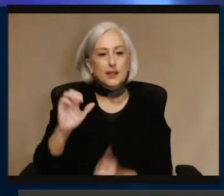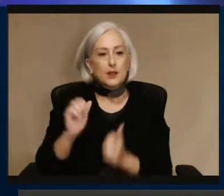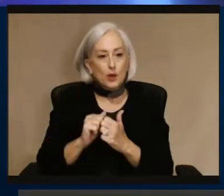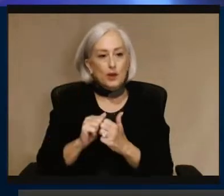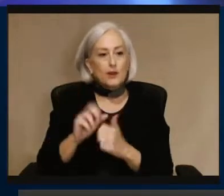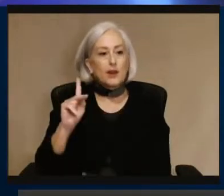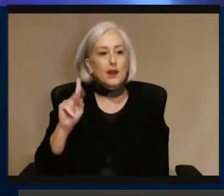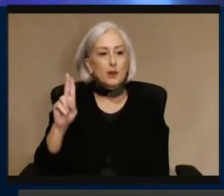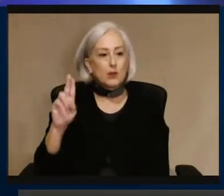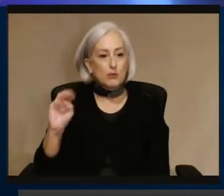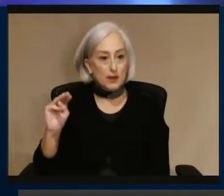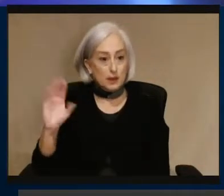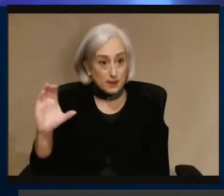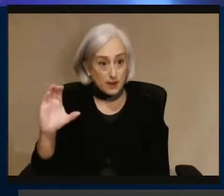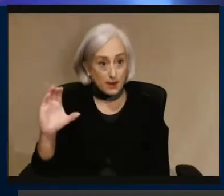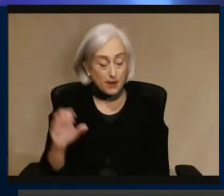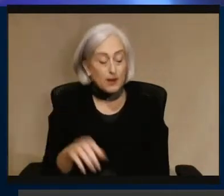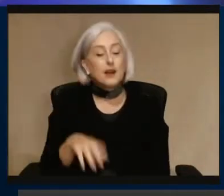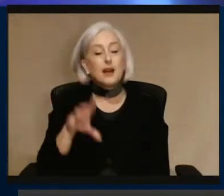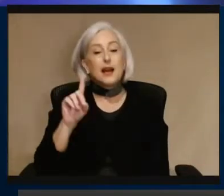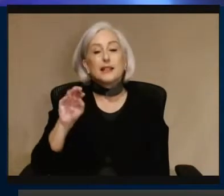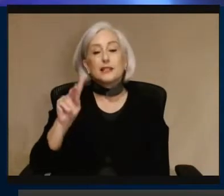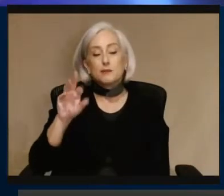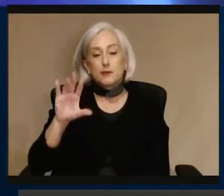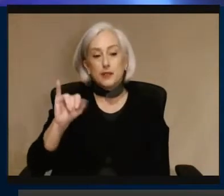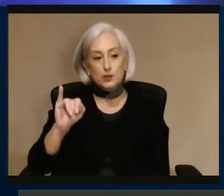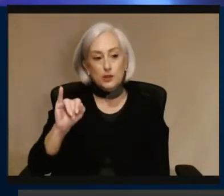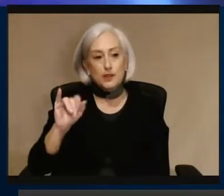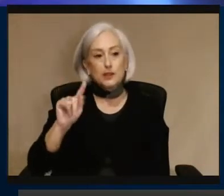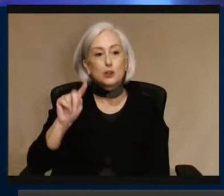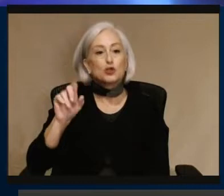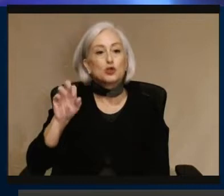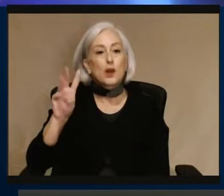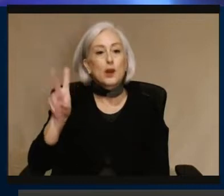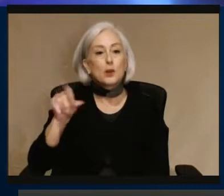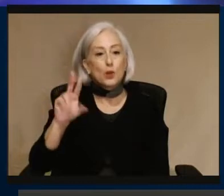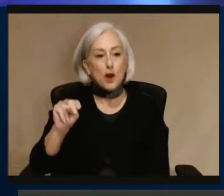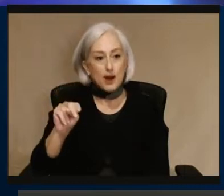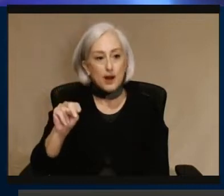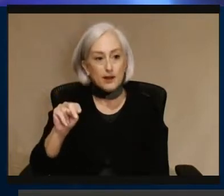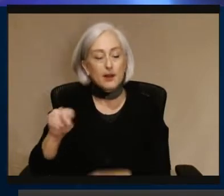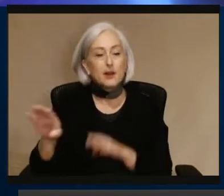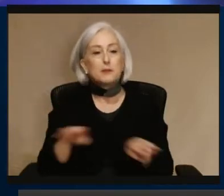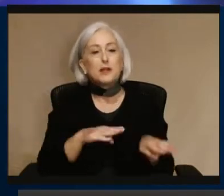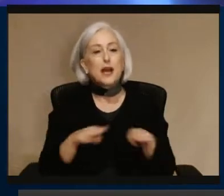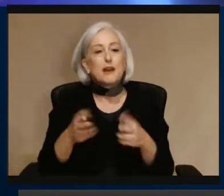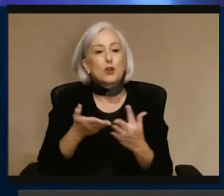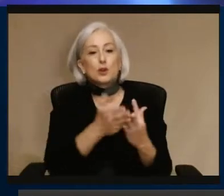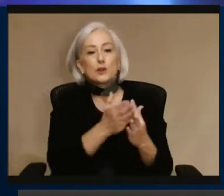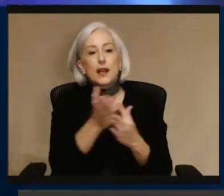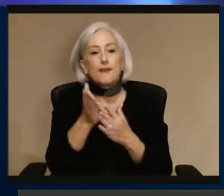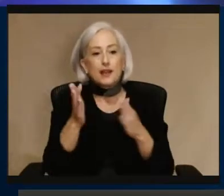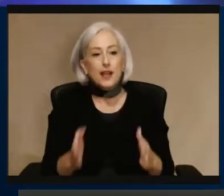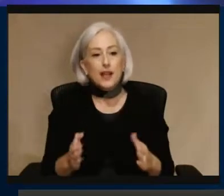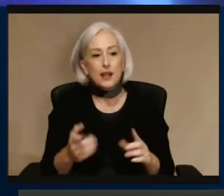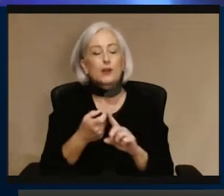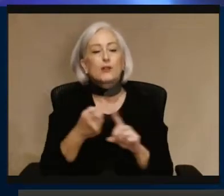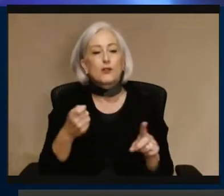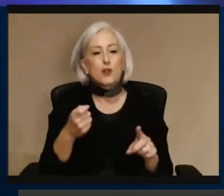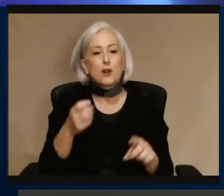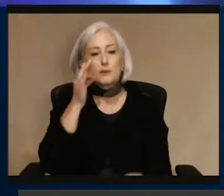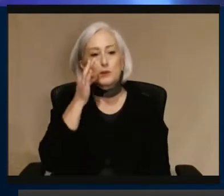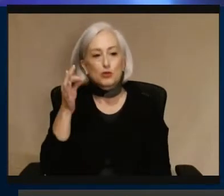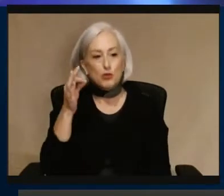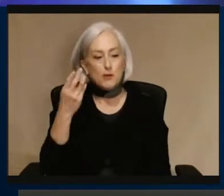also Dimitri Troutwine, behavioral health navigator with the health system at our Strawberry Hill campus. I want to ask